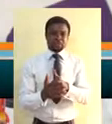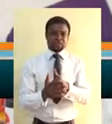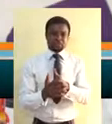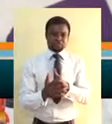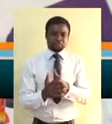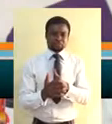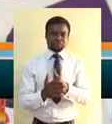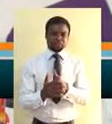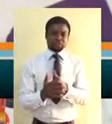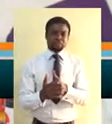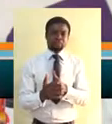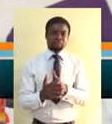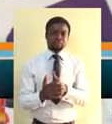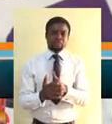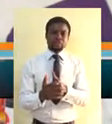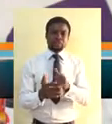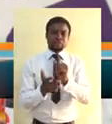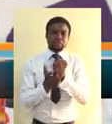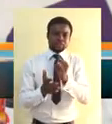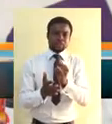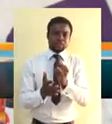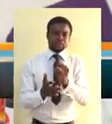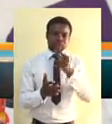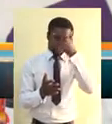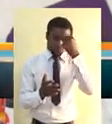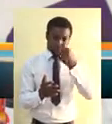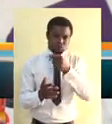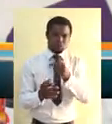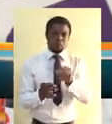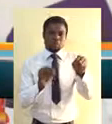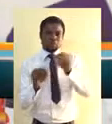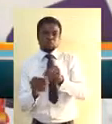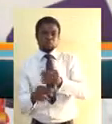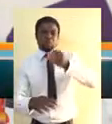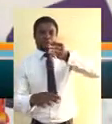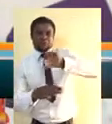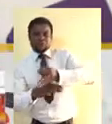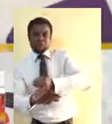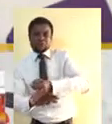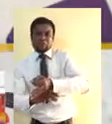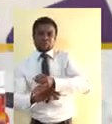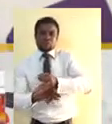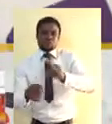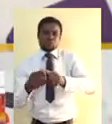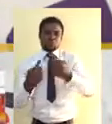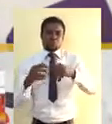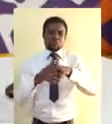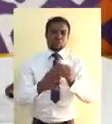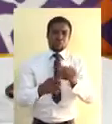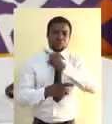the water comes out. And that is because you are applying force to the bottle.